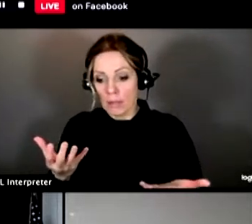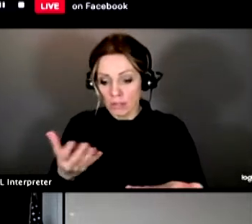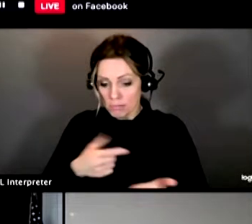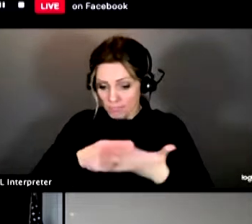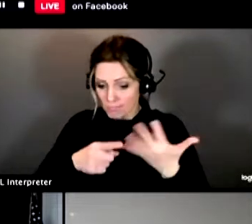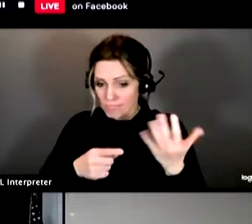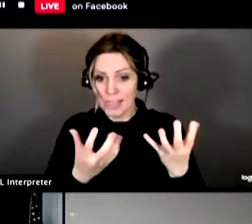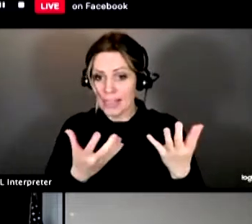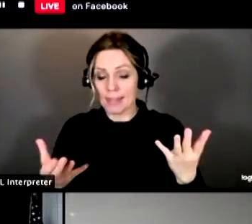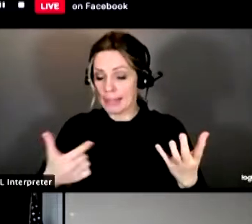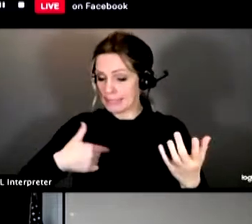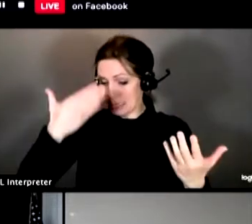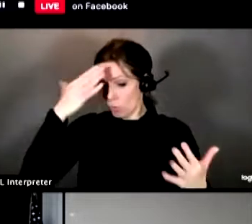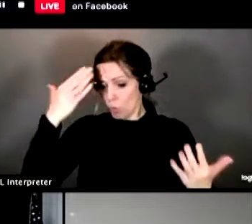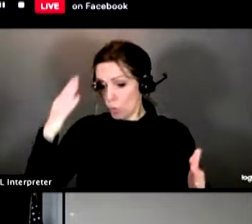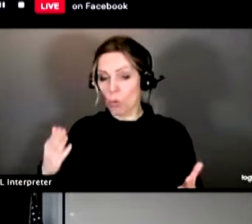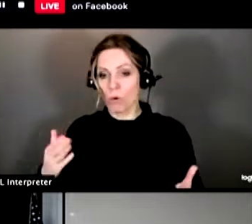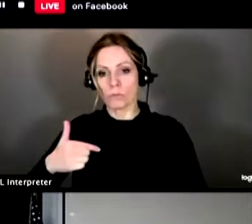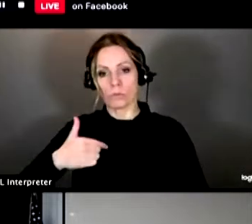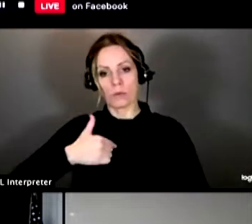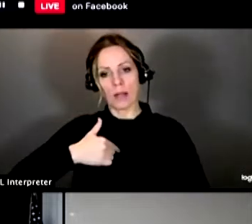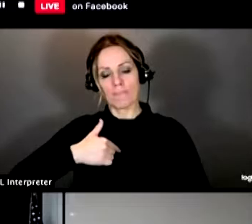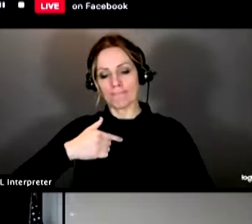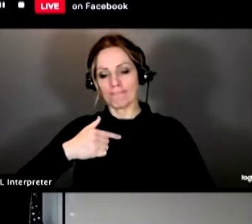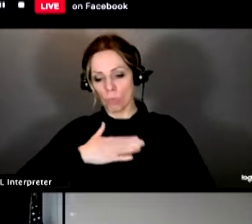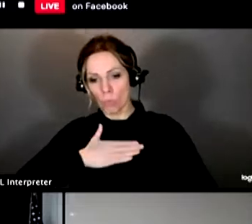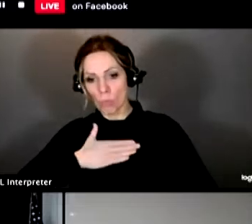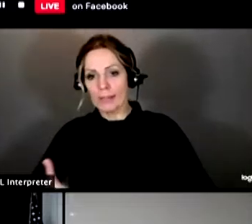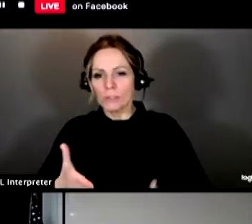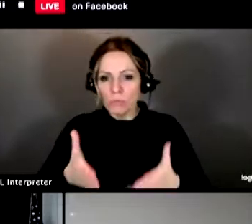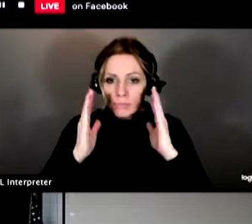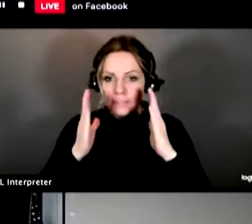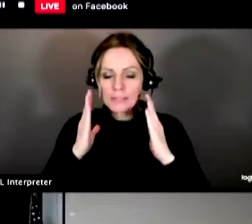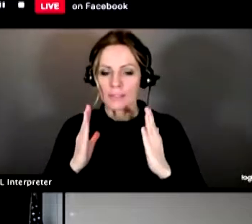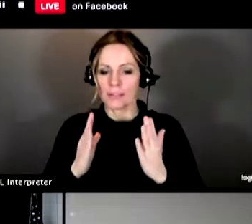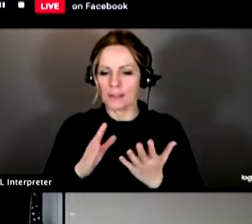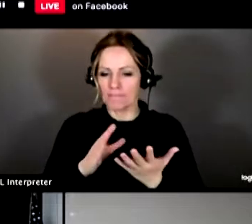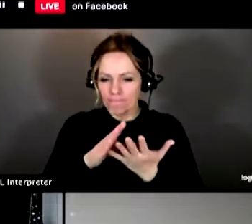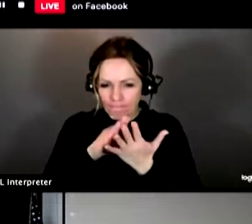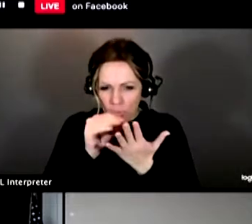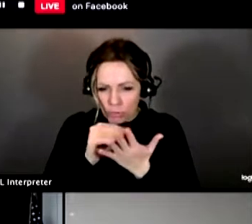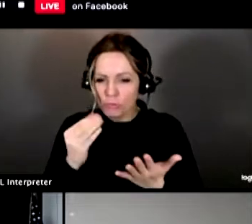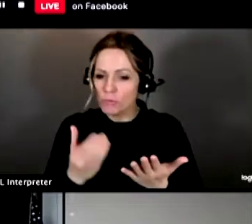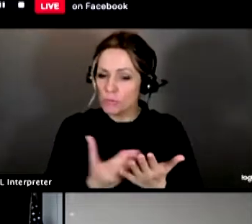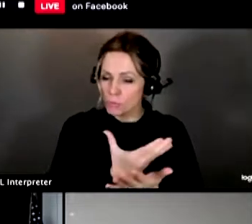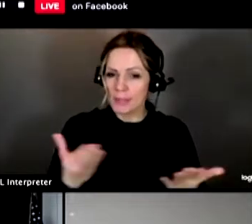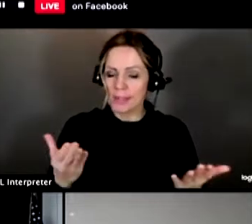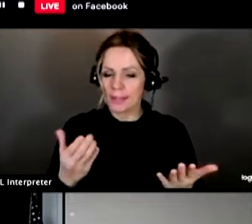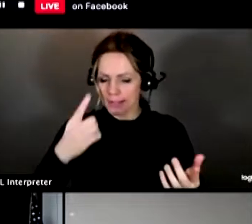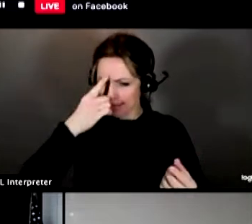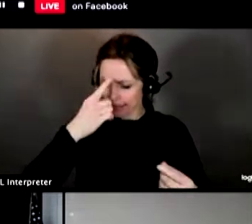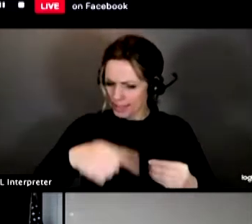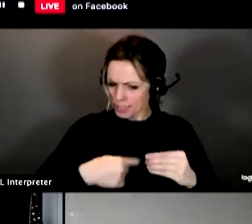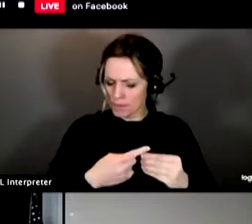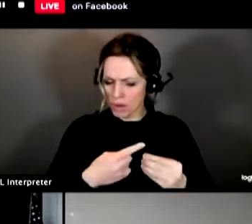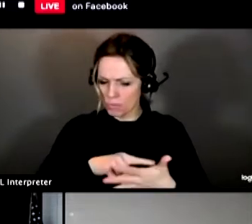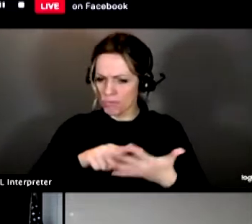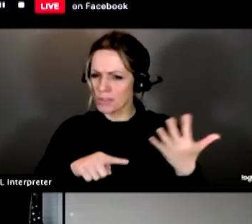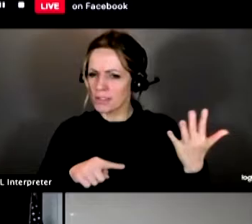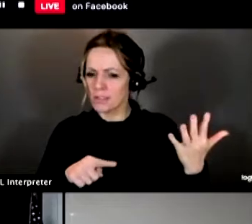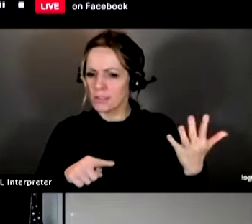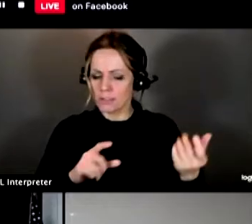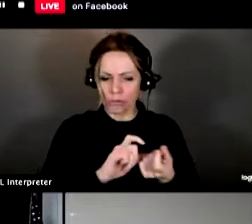and learn anew and rethink the status quo as we've operated and even through our decision-making. So I'm hoping to